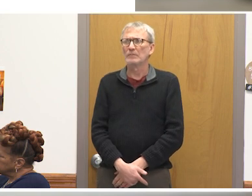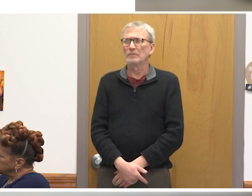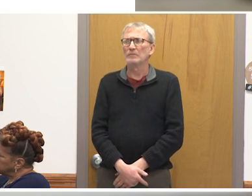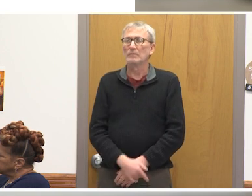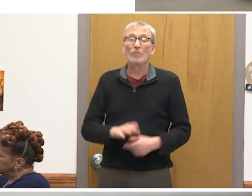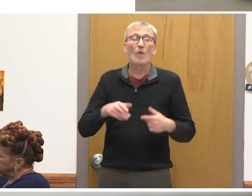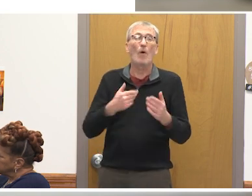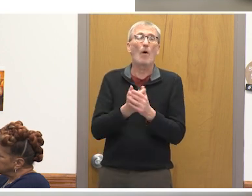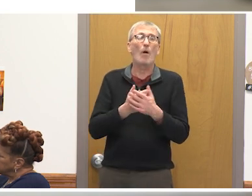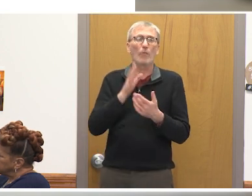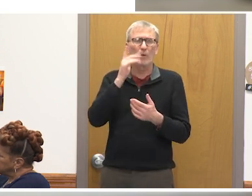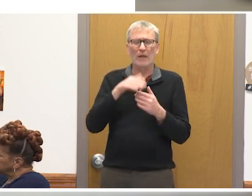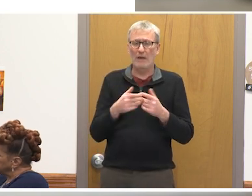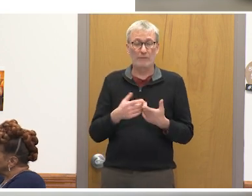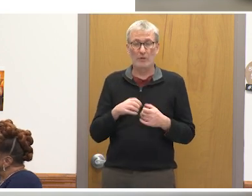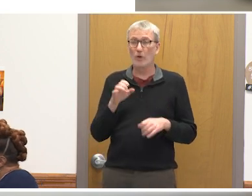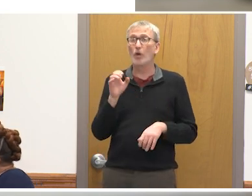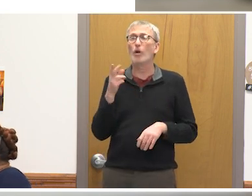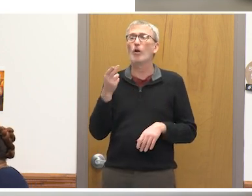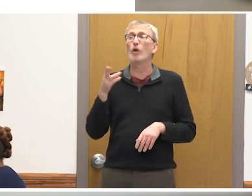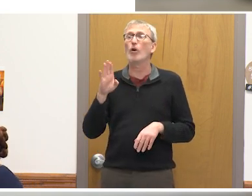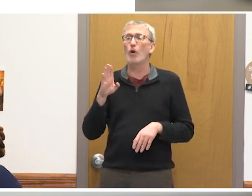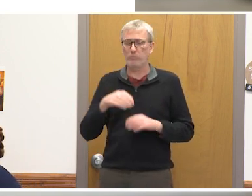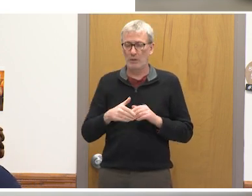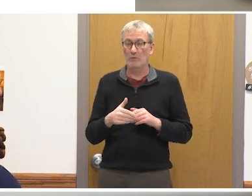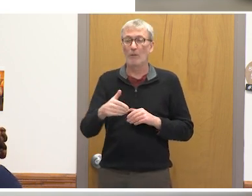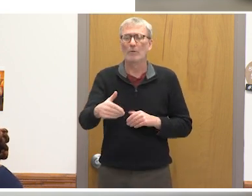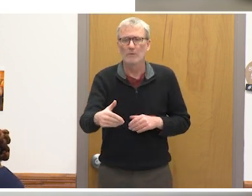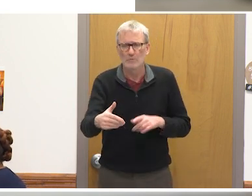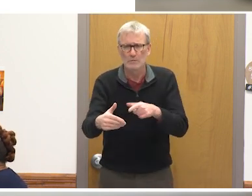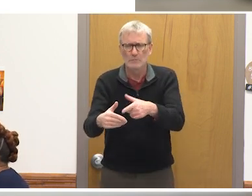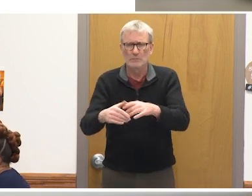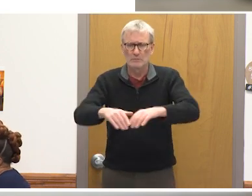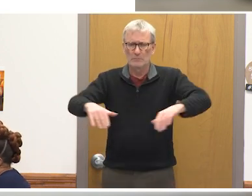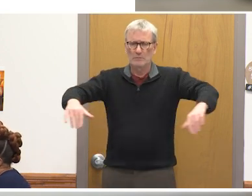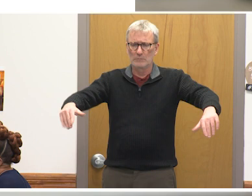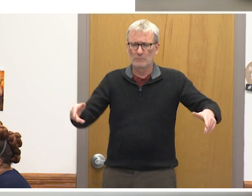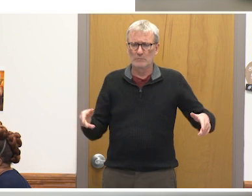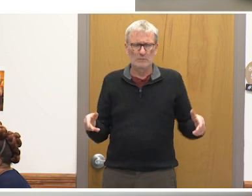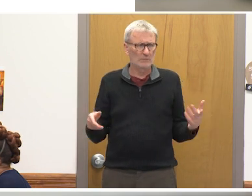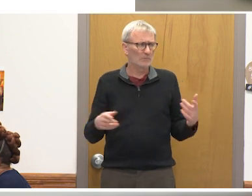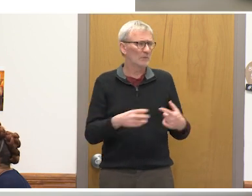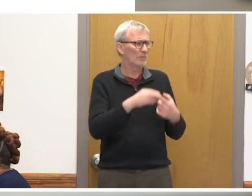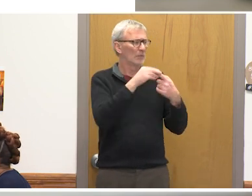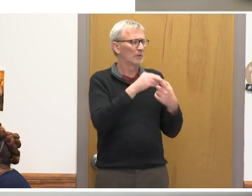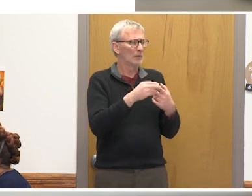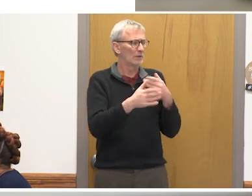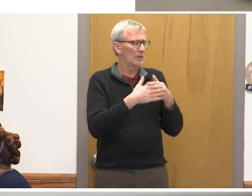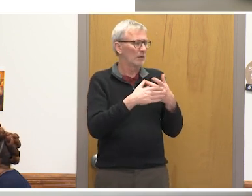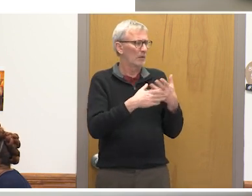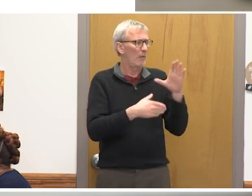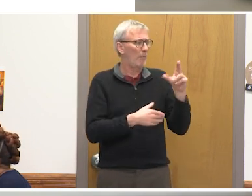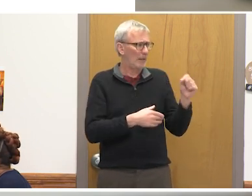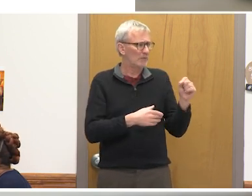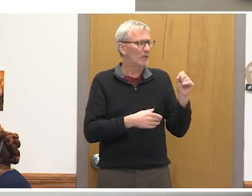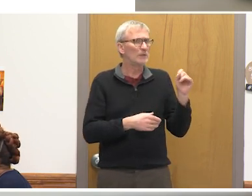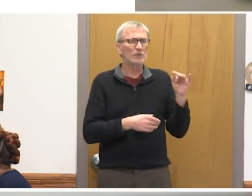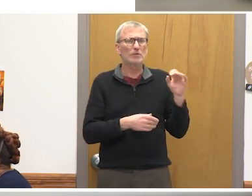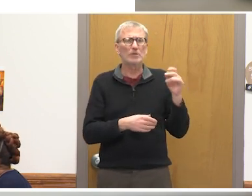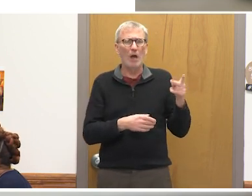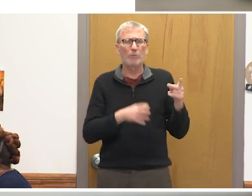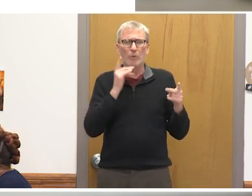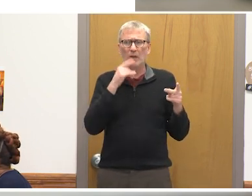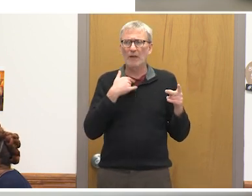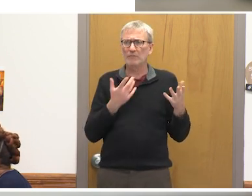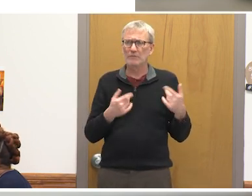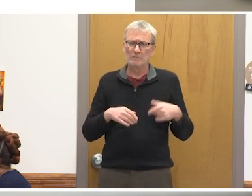include curb extensions, and at locations where there are PRT bus stops, they will be designed to accommodate the approach